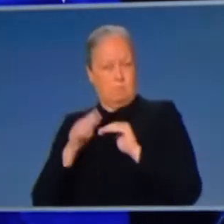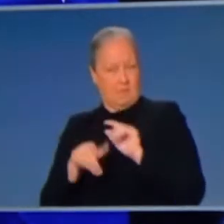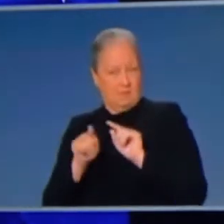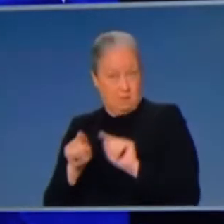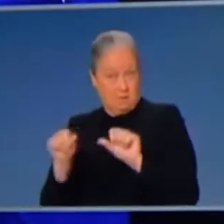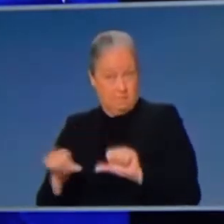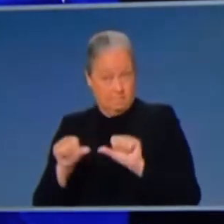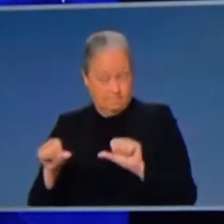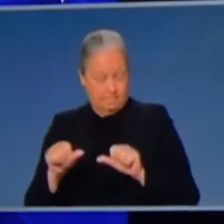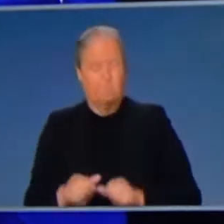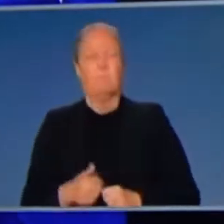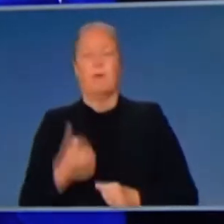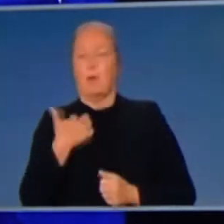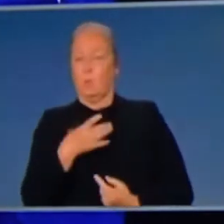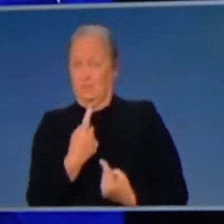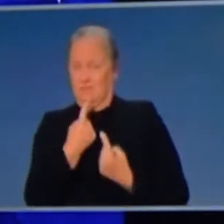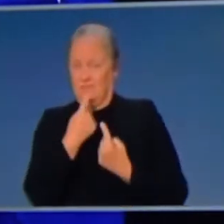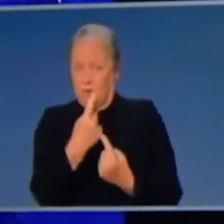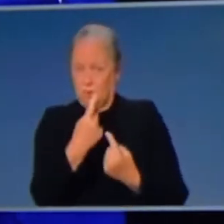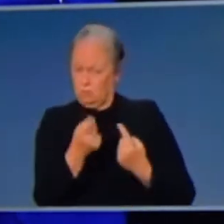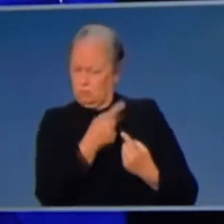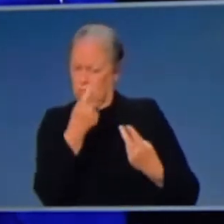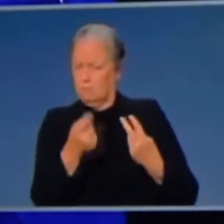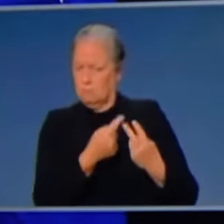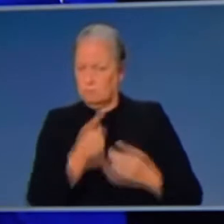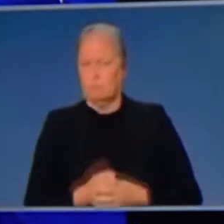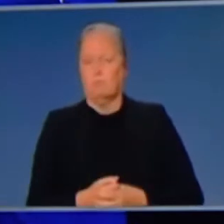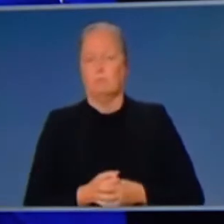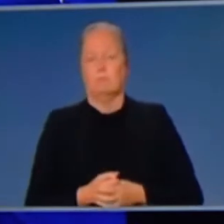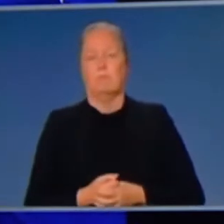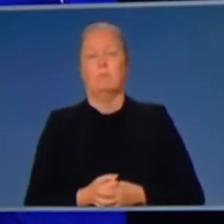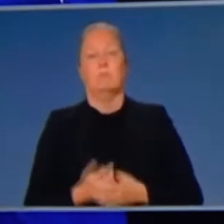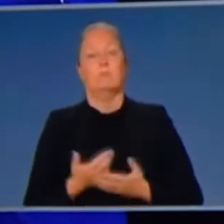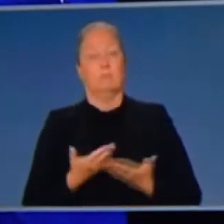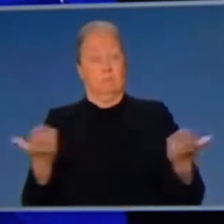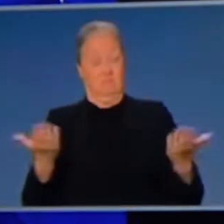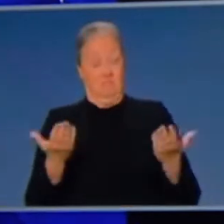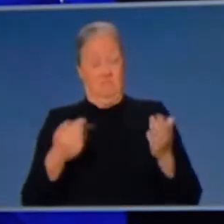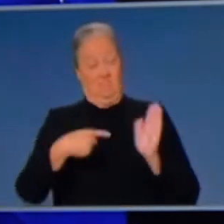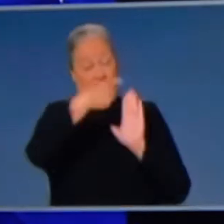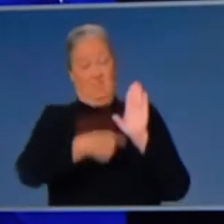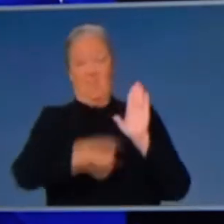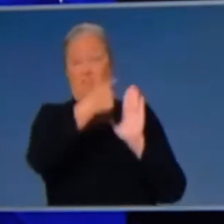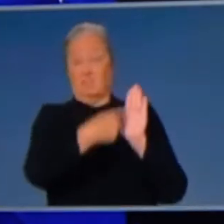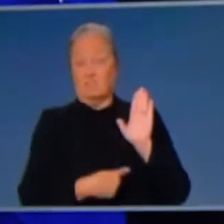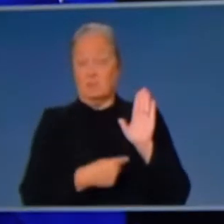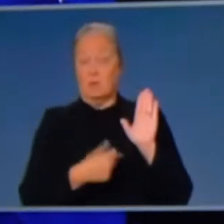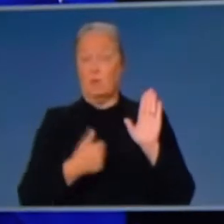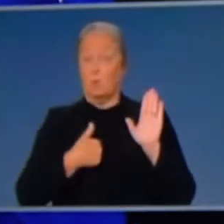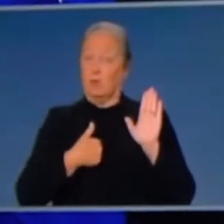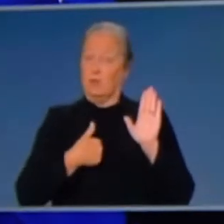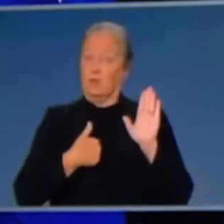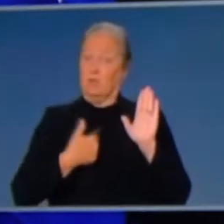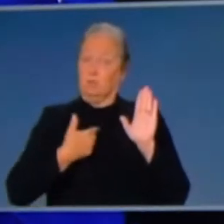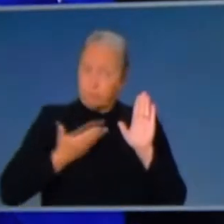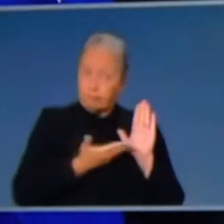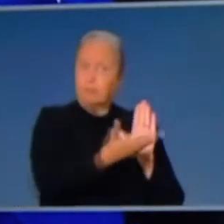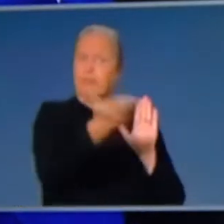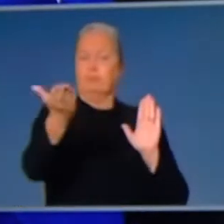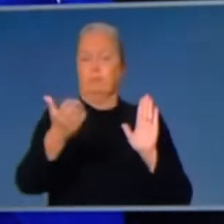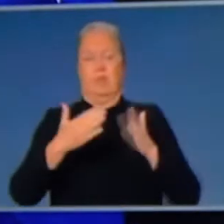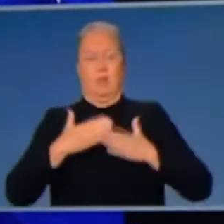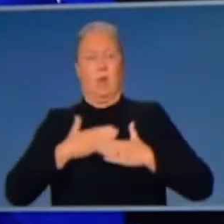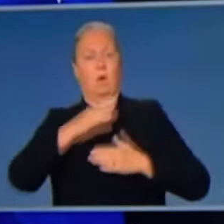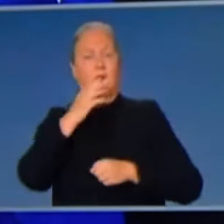You will have what we have. This is the modelling work that is available to the government. It is the full complement of what we have available to